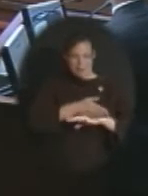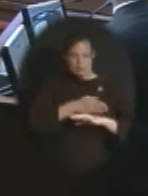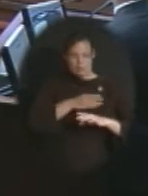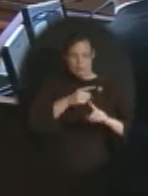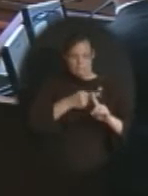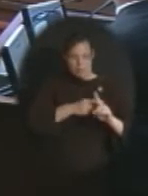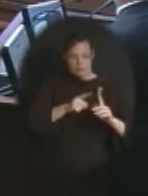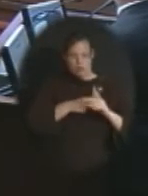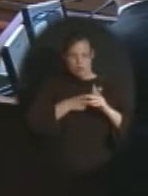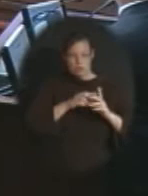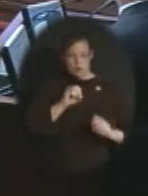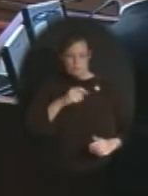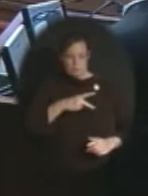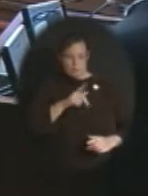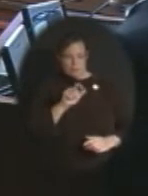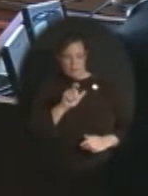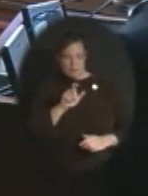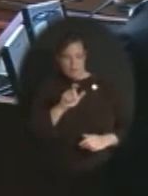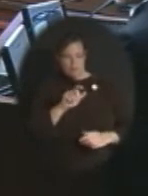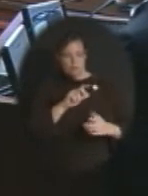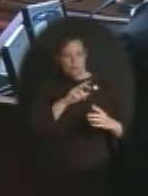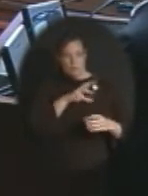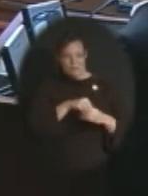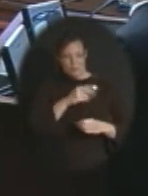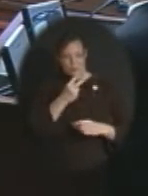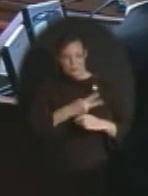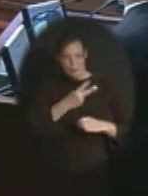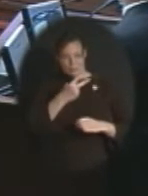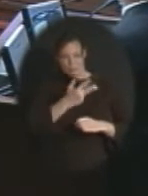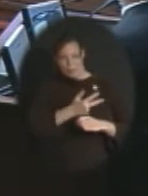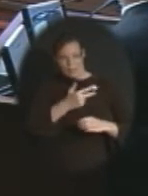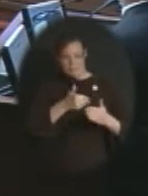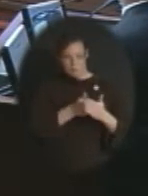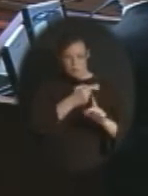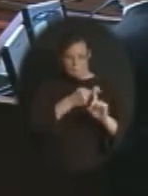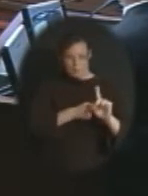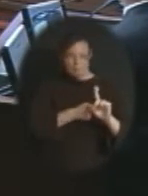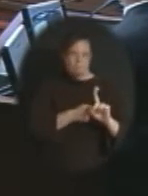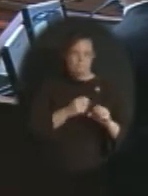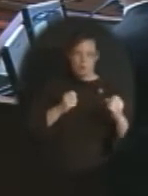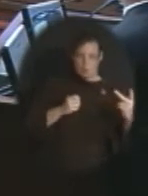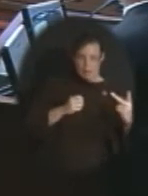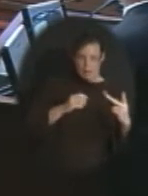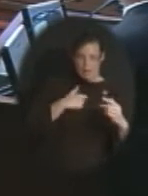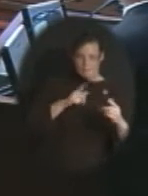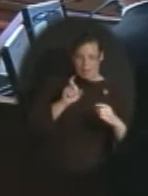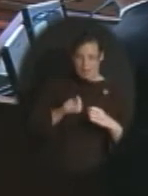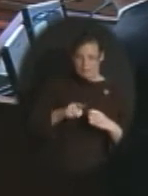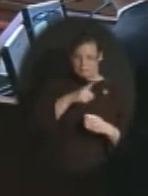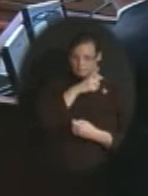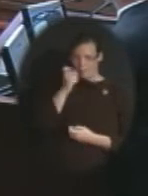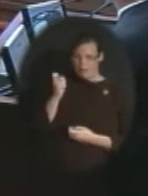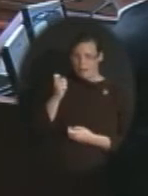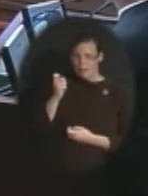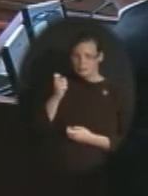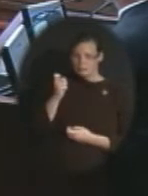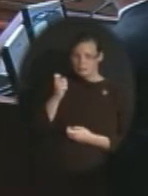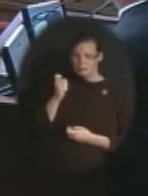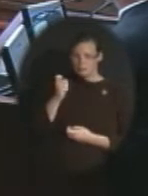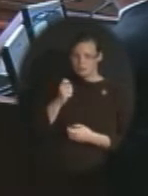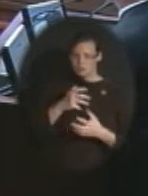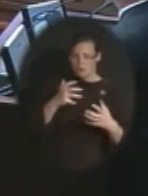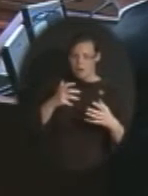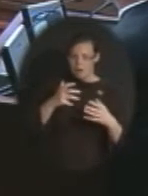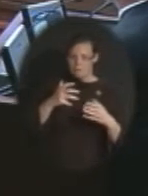Okay. Overland Park and Lenexus is within 2 to 3 days of the new month. Okay. I'm asking that question because there's a lot